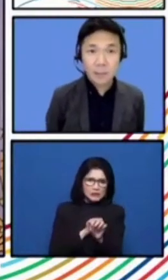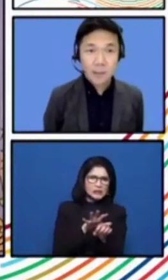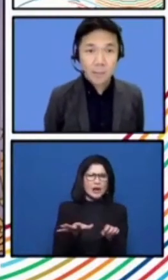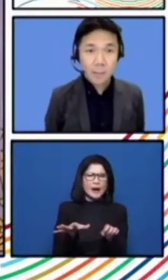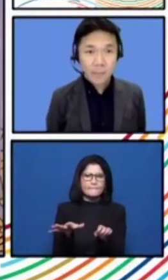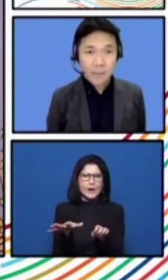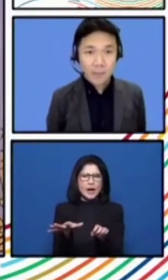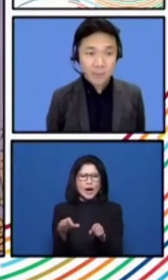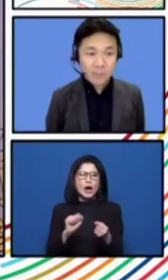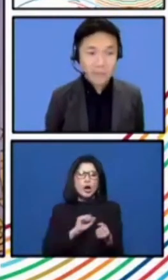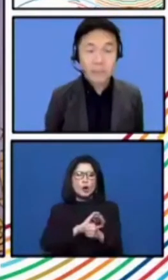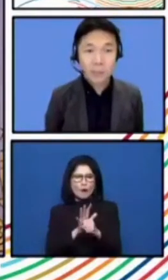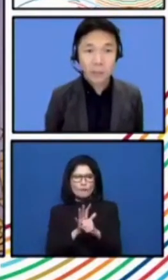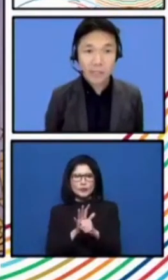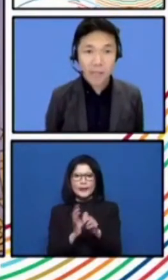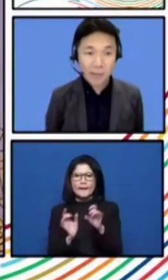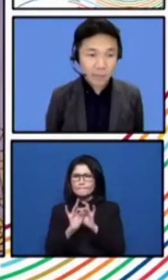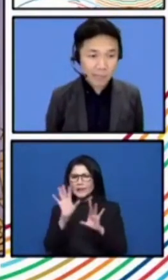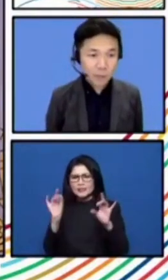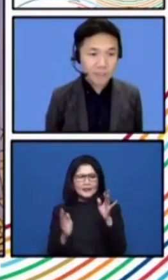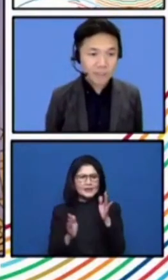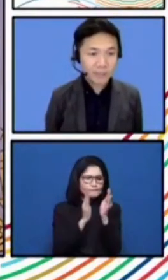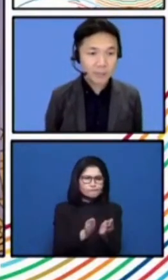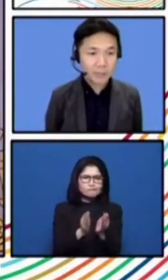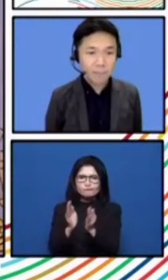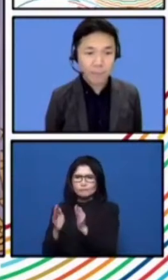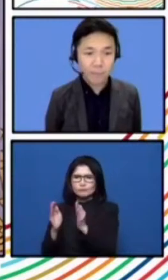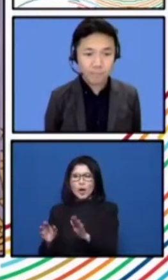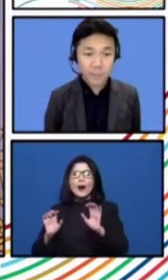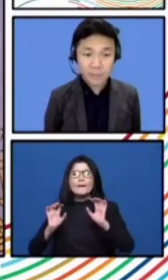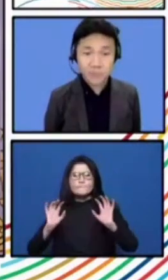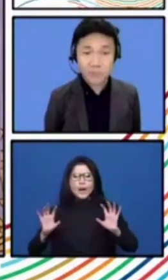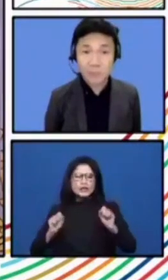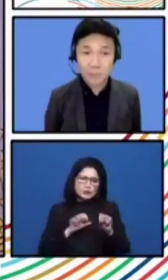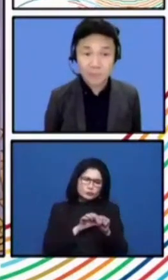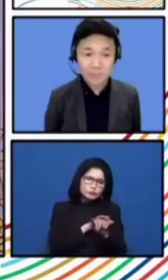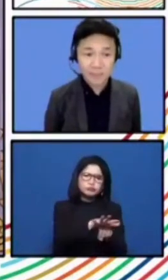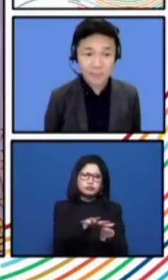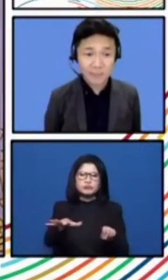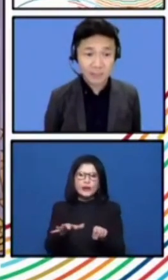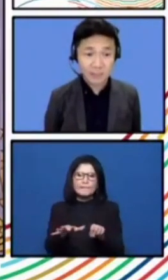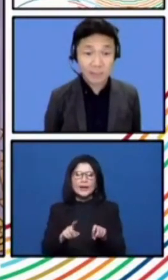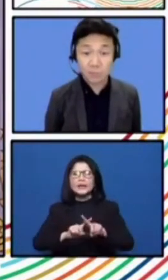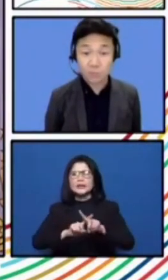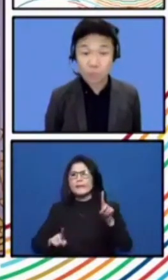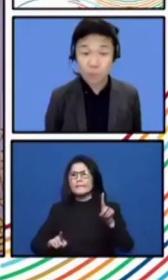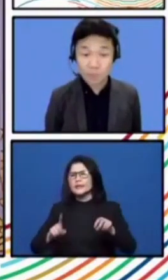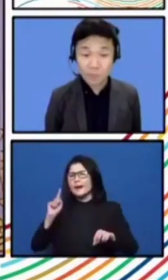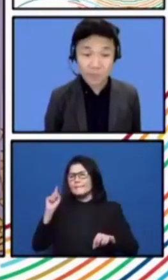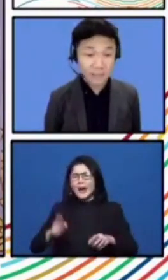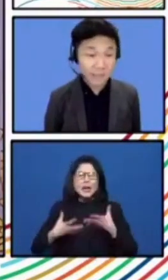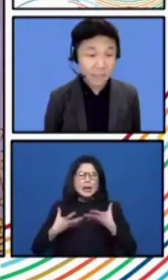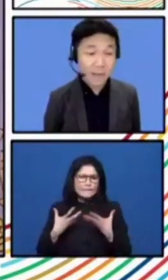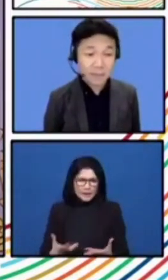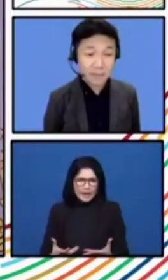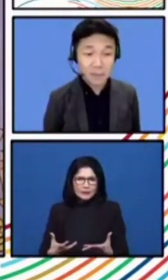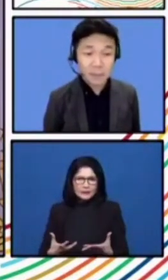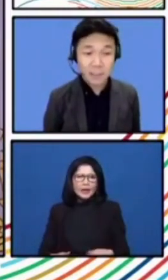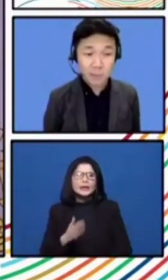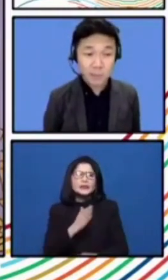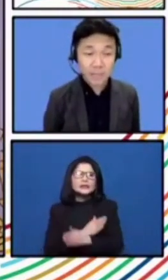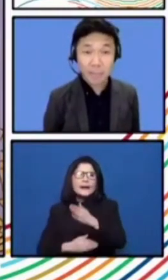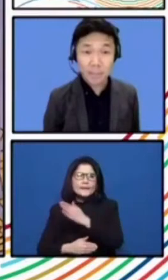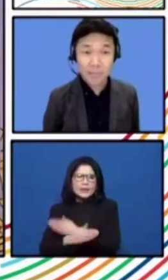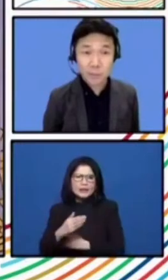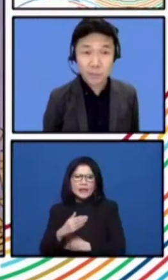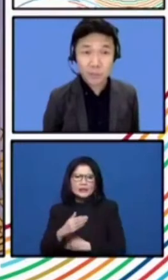by the pwds on the in the education sector the impact on persons with disabilities in this in terms of its learning method that